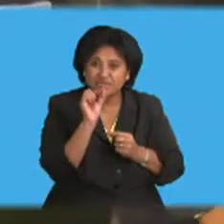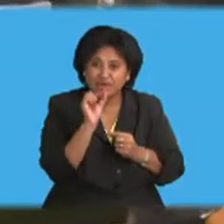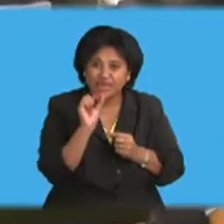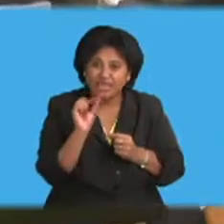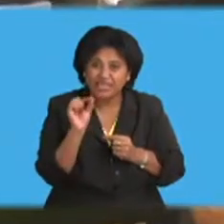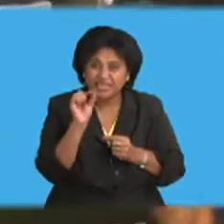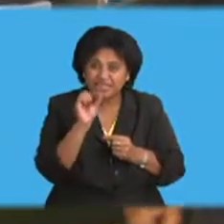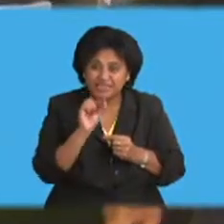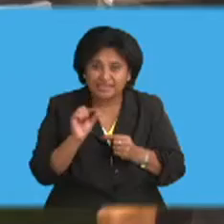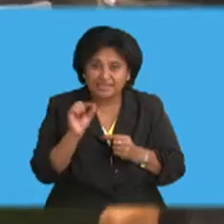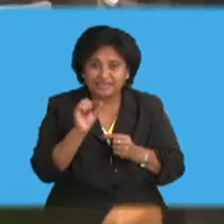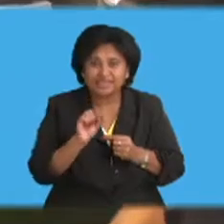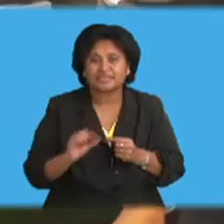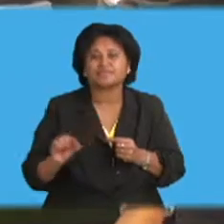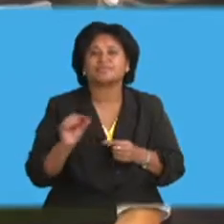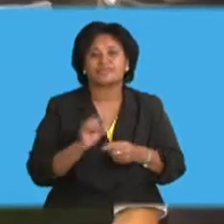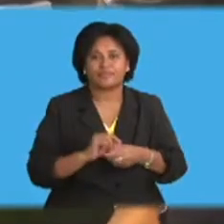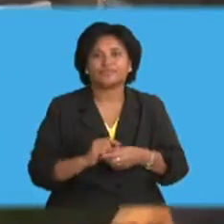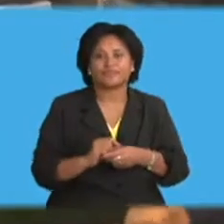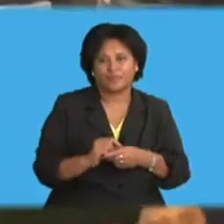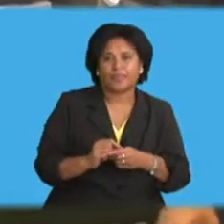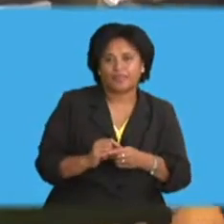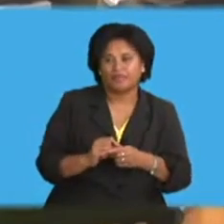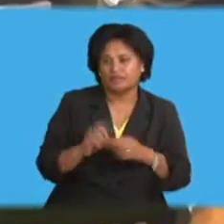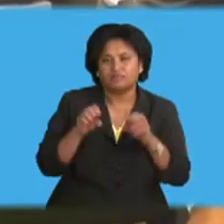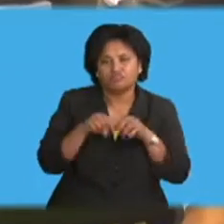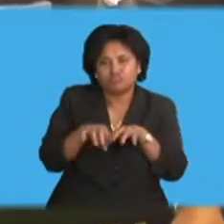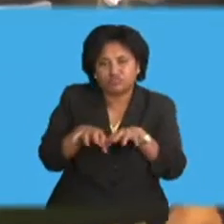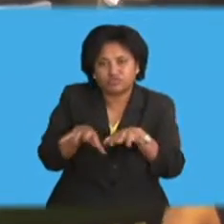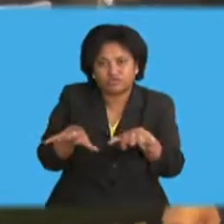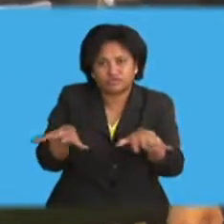that, Madam Speaker.